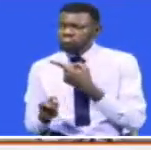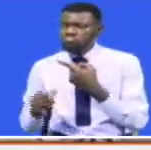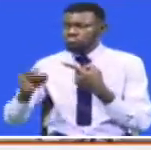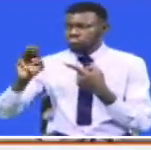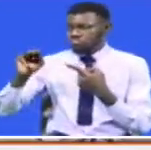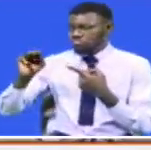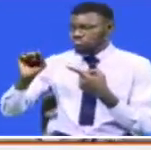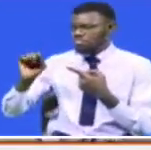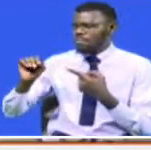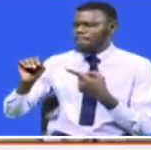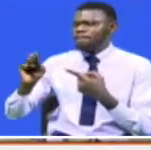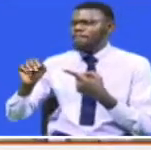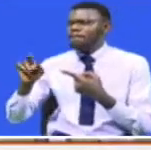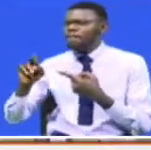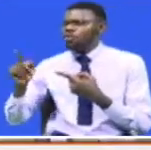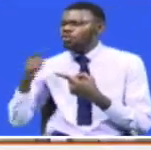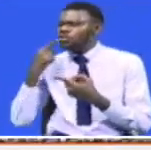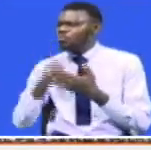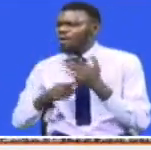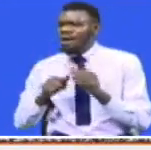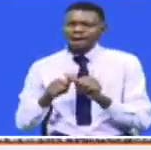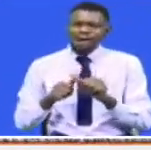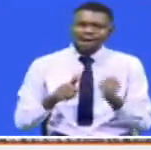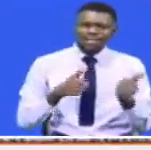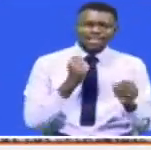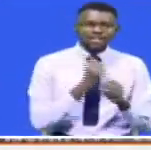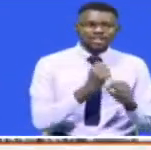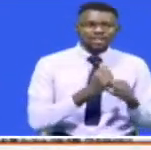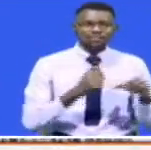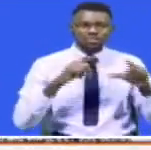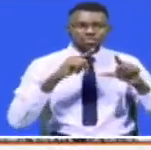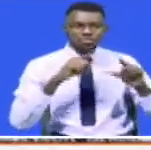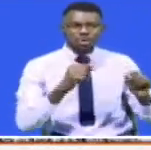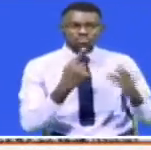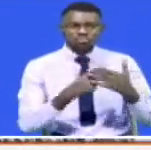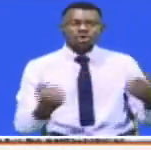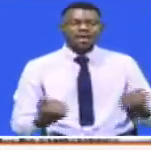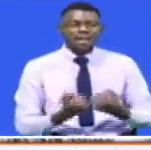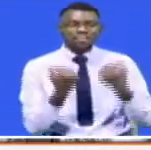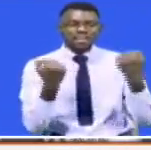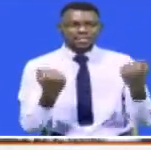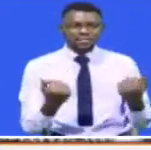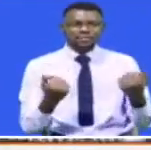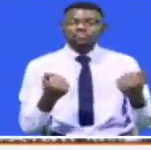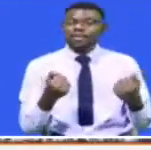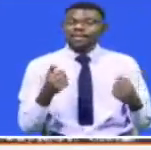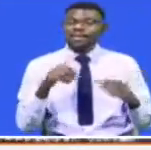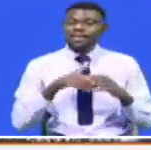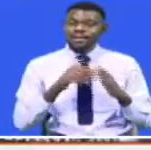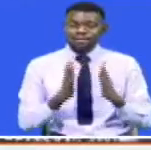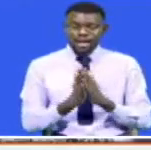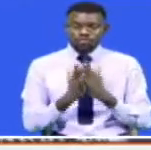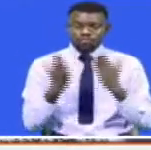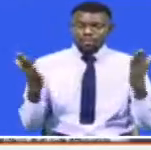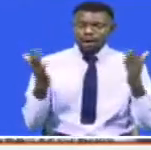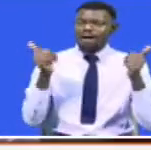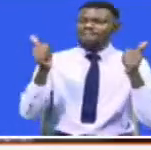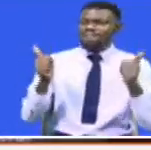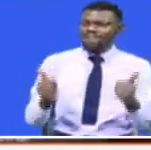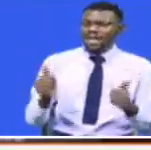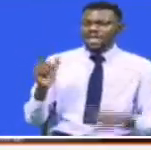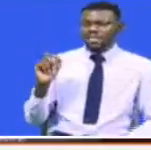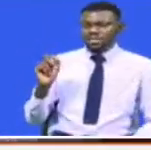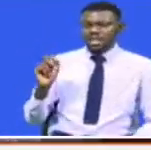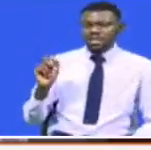staff from the health department about an omission on the specification of the nets in a newspaper advertisement, prompting her to write